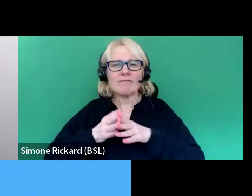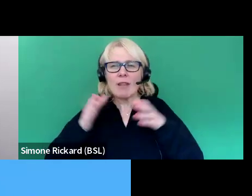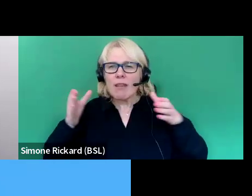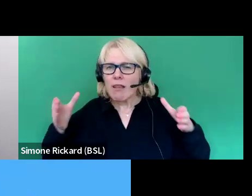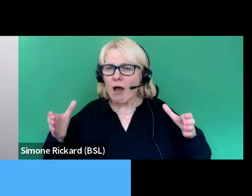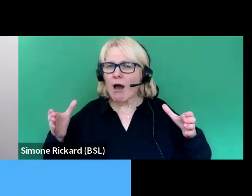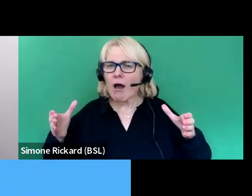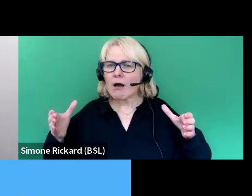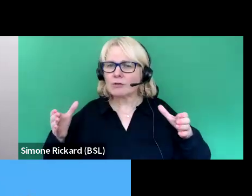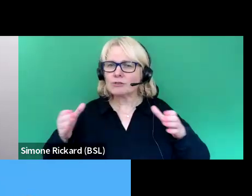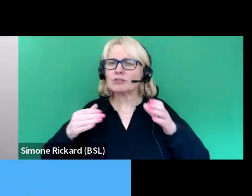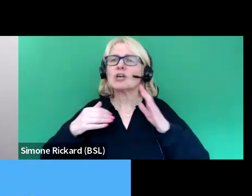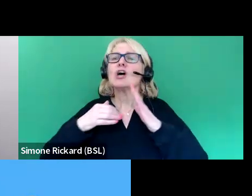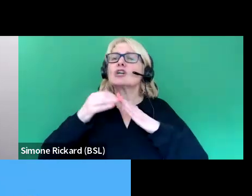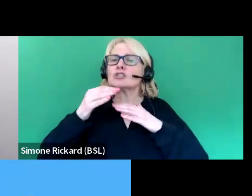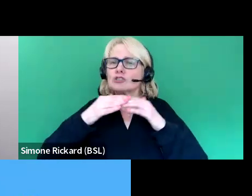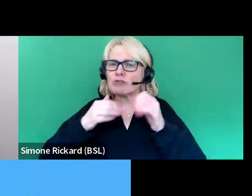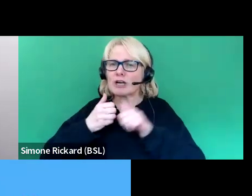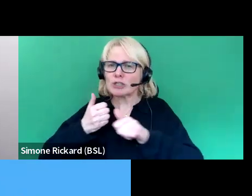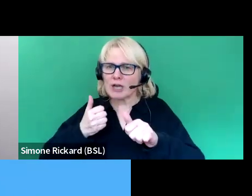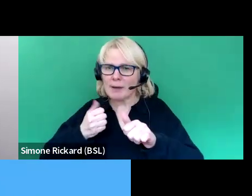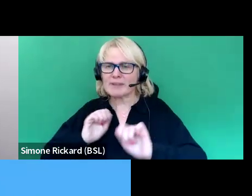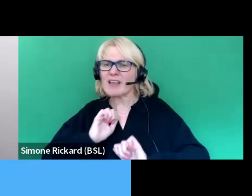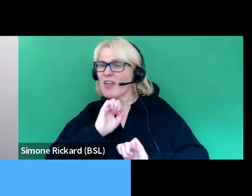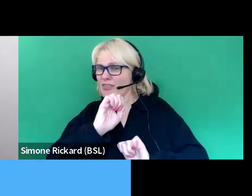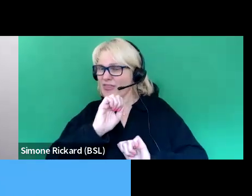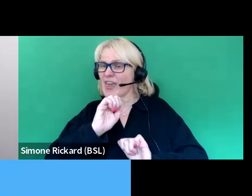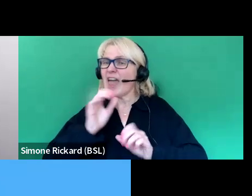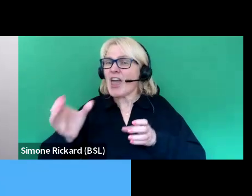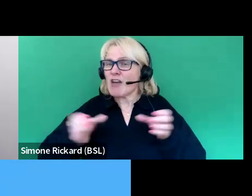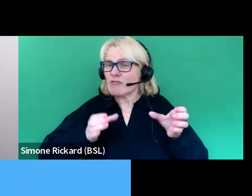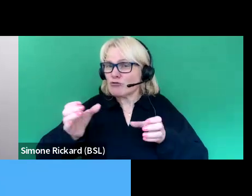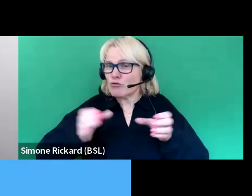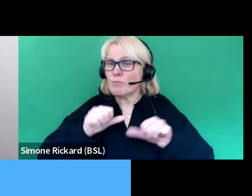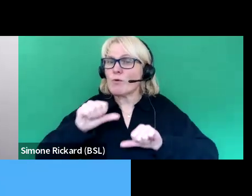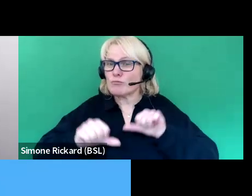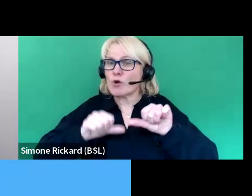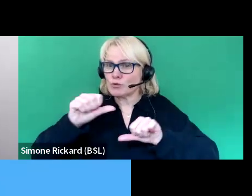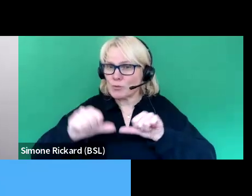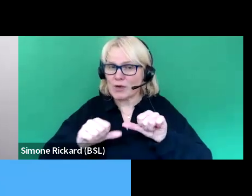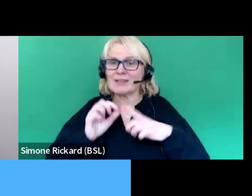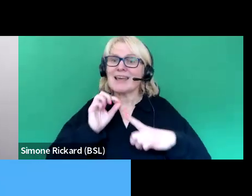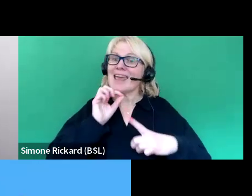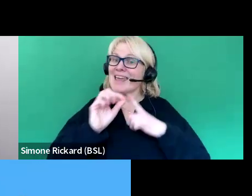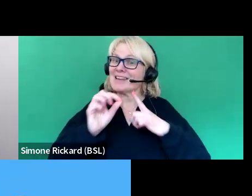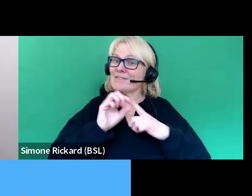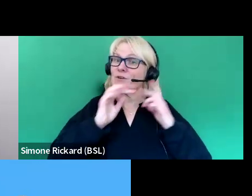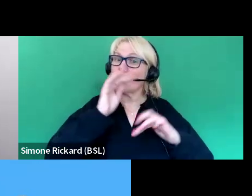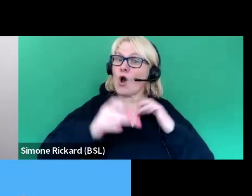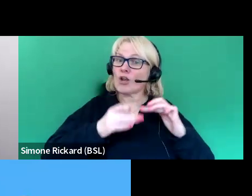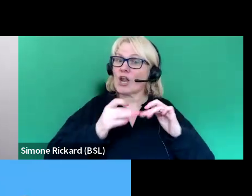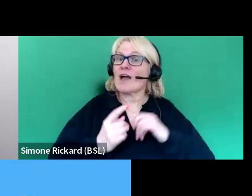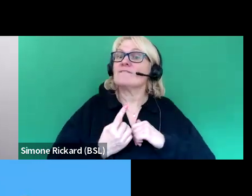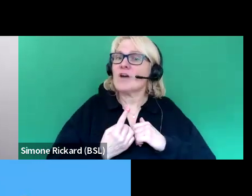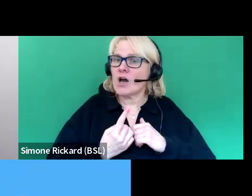companies, their recruitment process for apprentices is an interview online first, which is